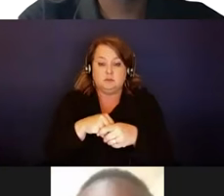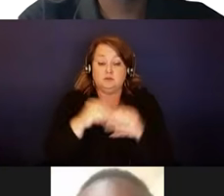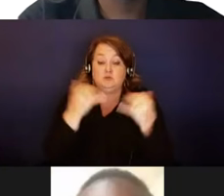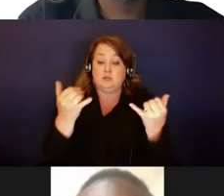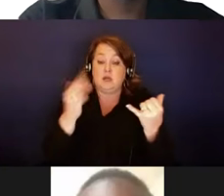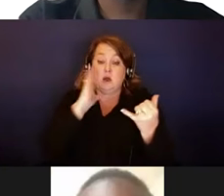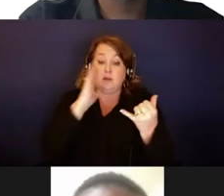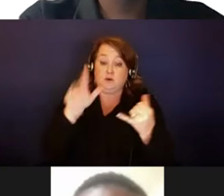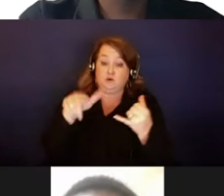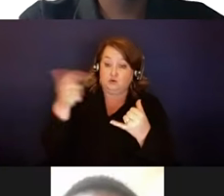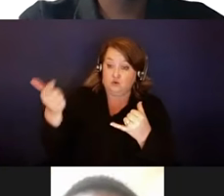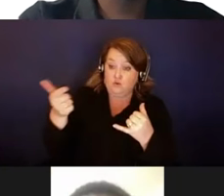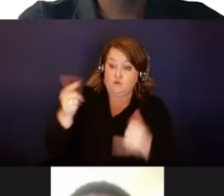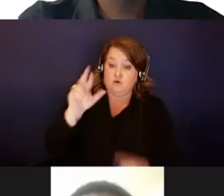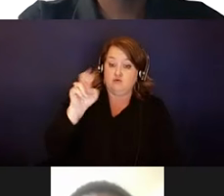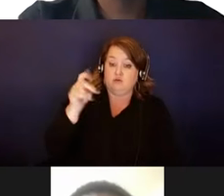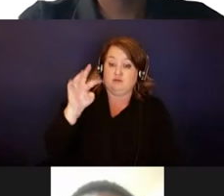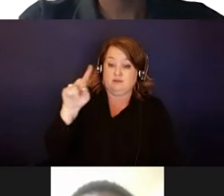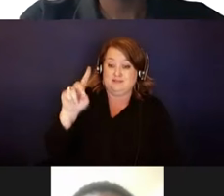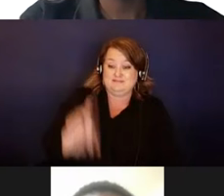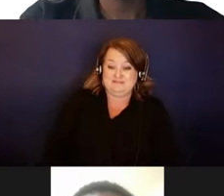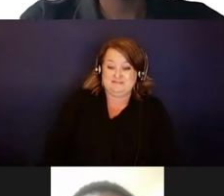turn it back over to Reginald.